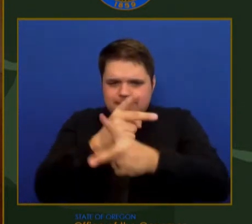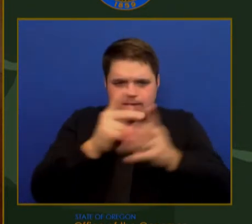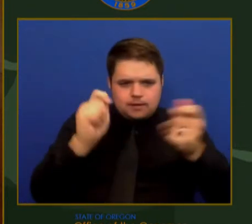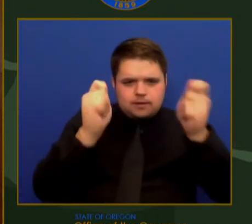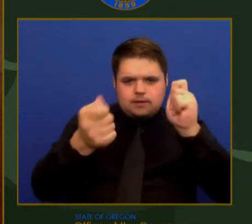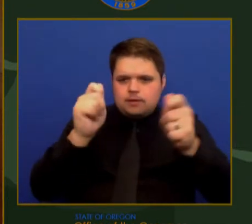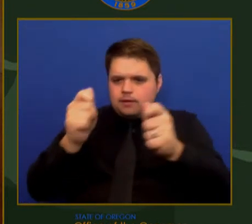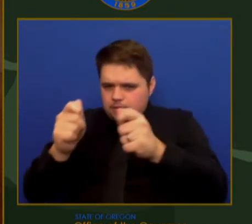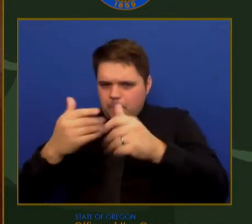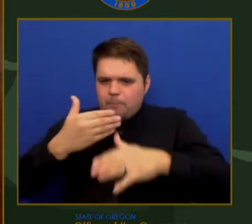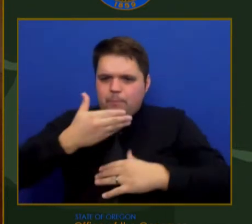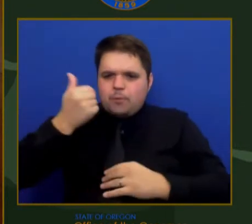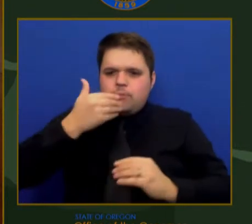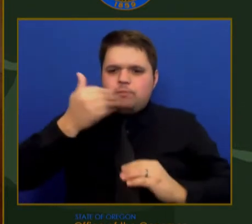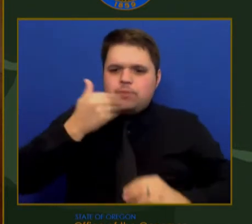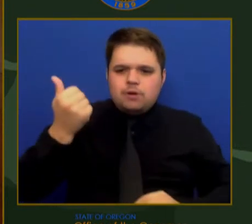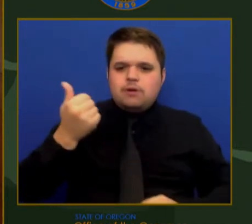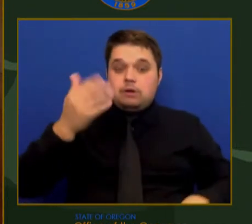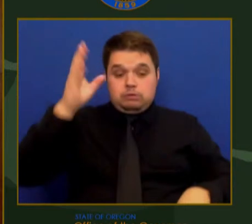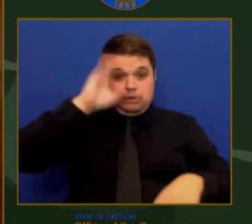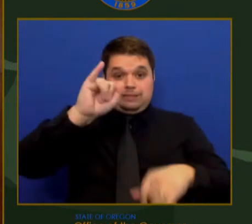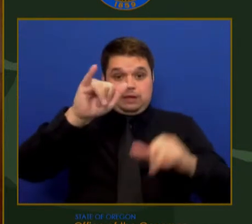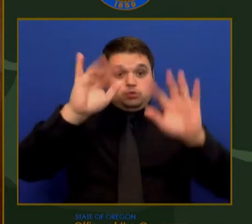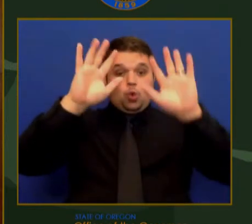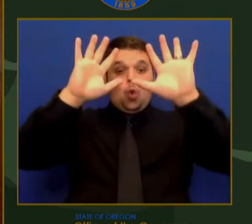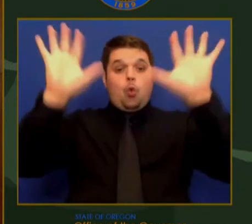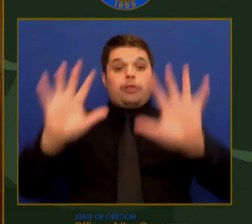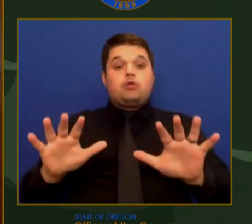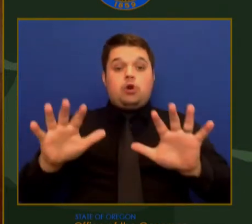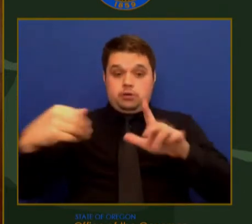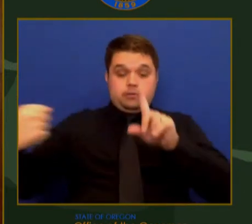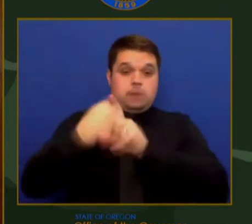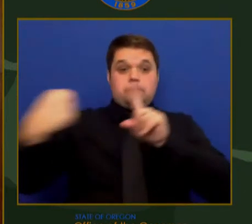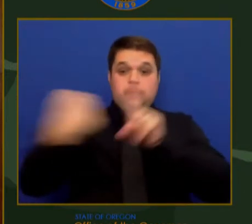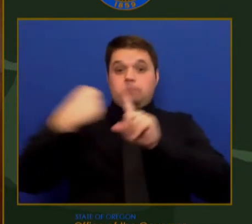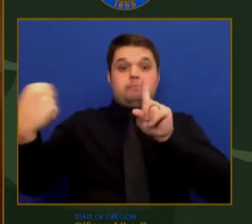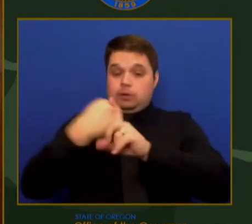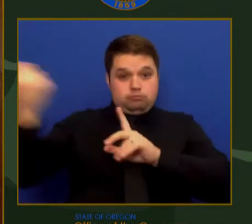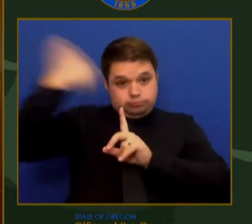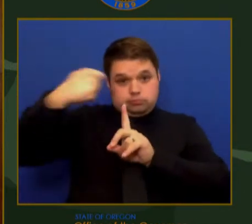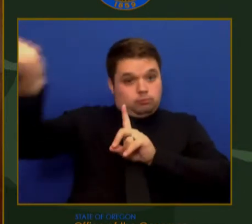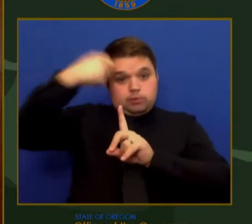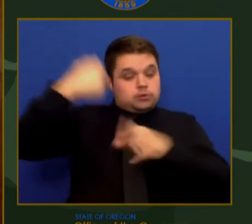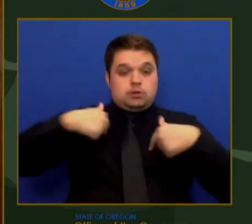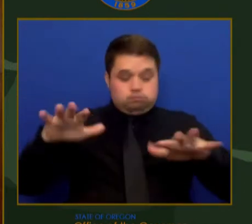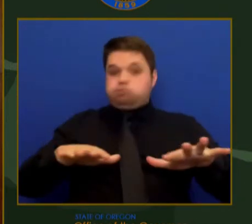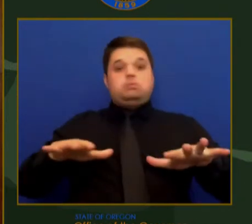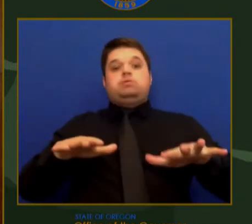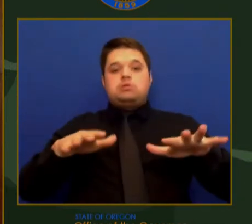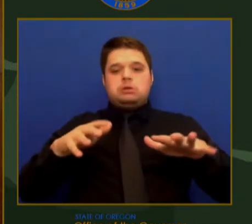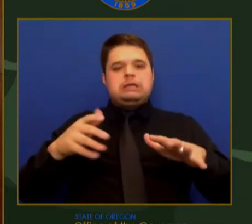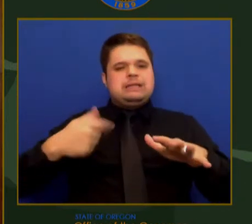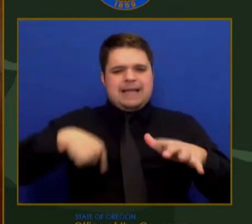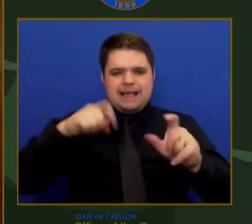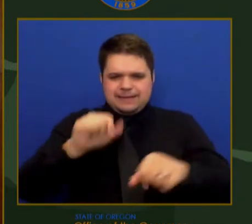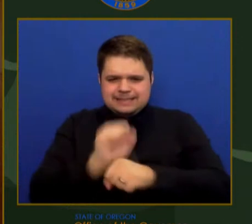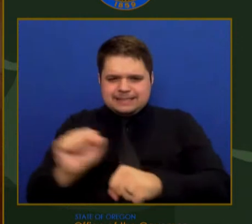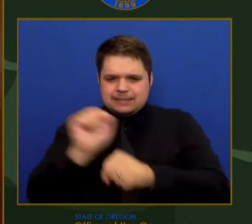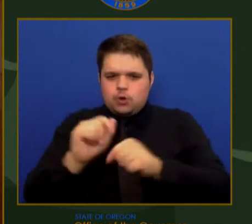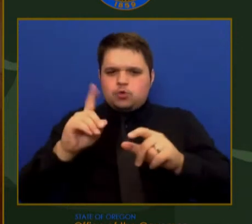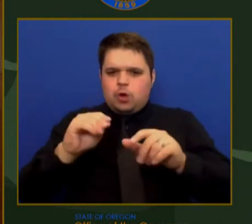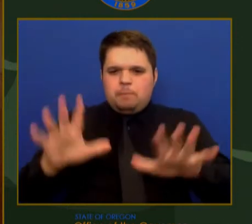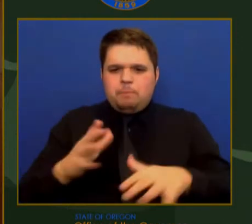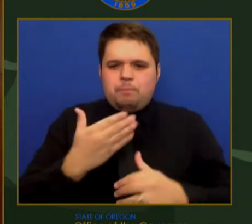head. Over the past 2 years, we've invested hundreds of millions of dollars and called